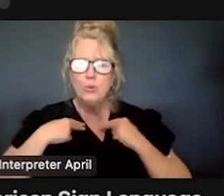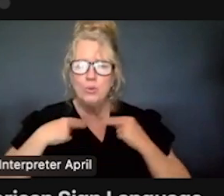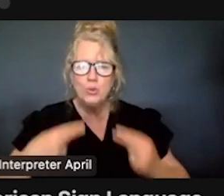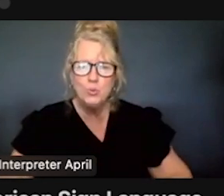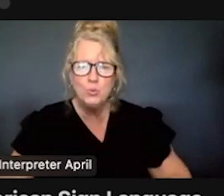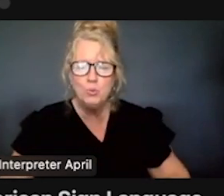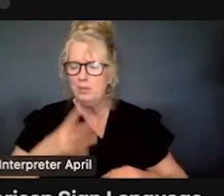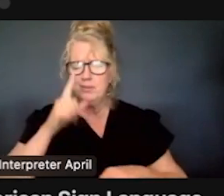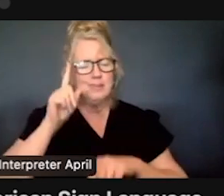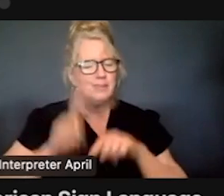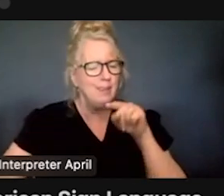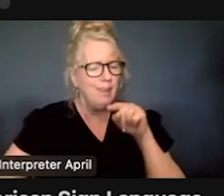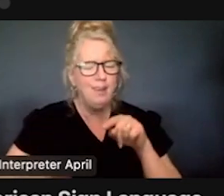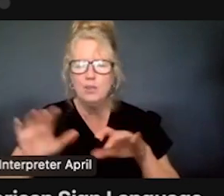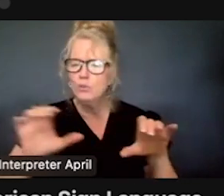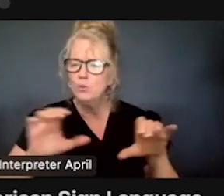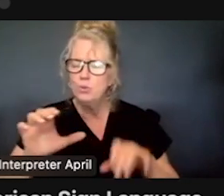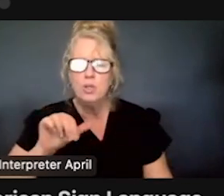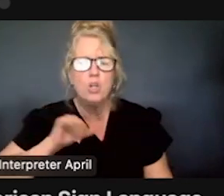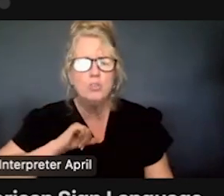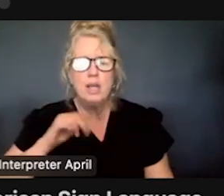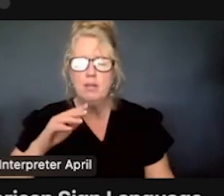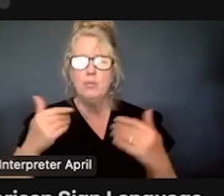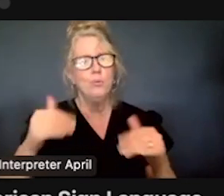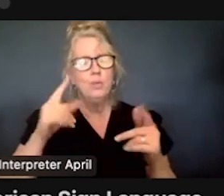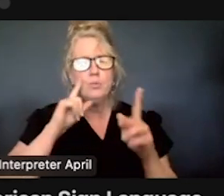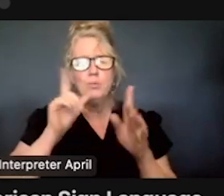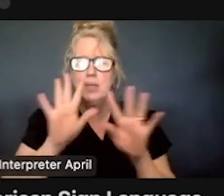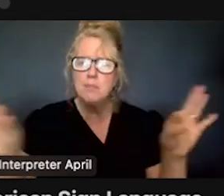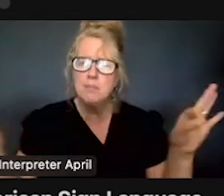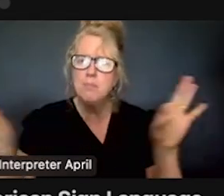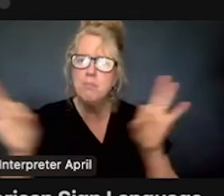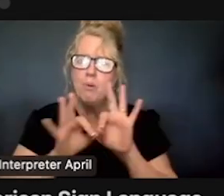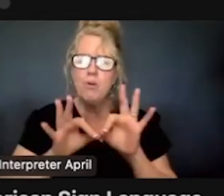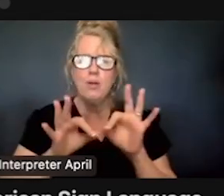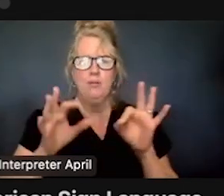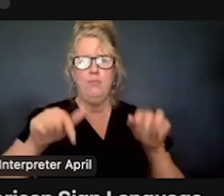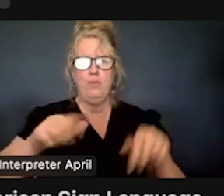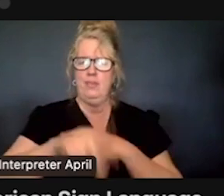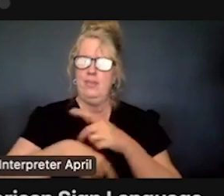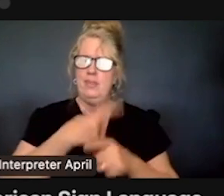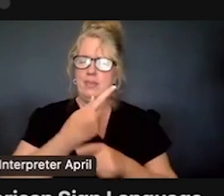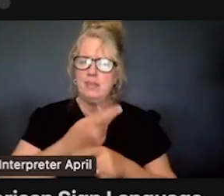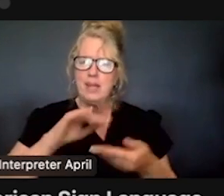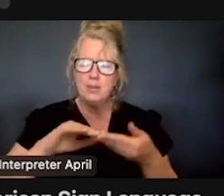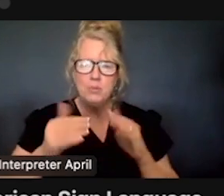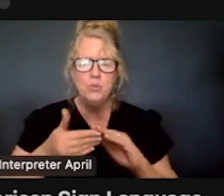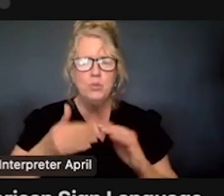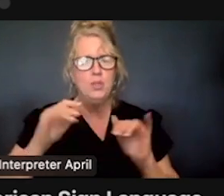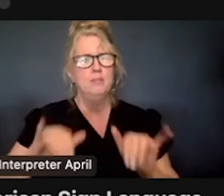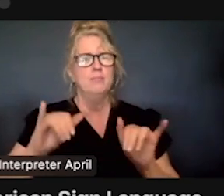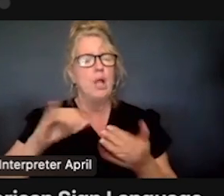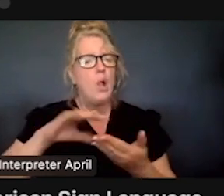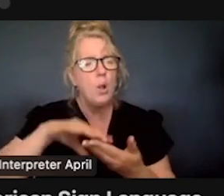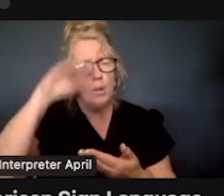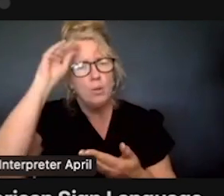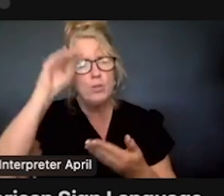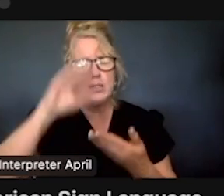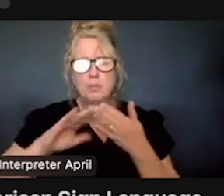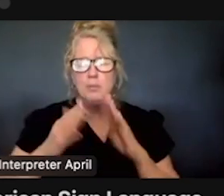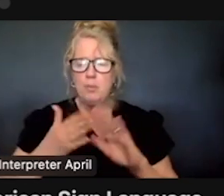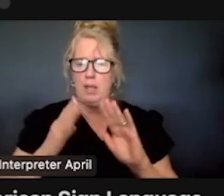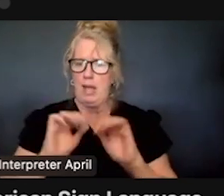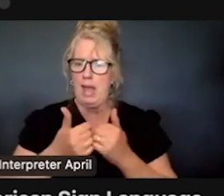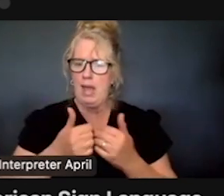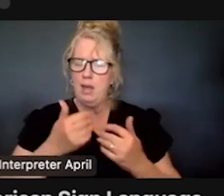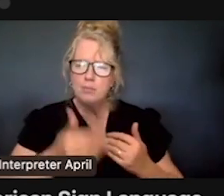it by ourselves, and how important it is to have a community like this learning community of the Crisis Jam to help move